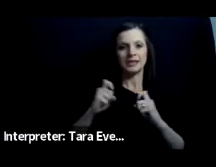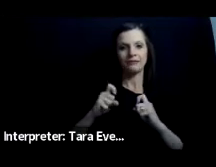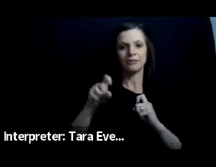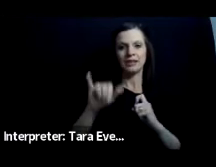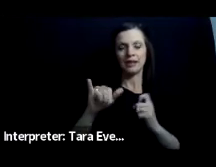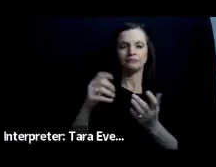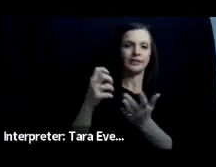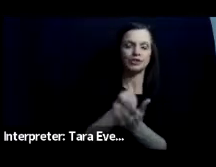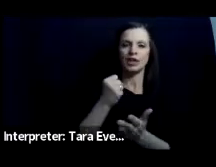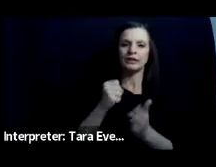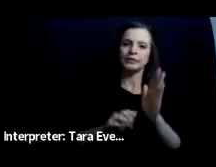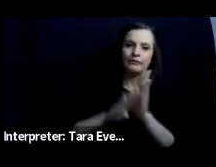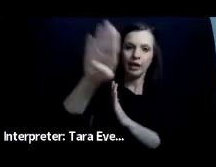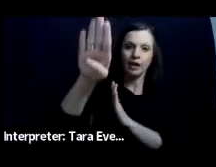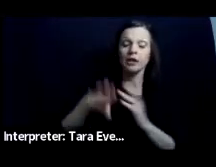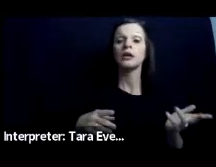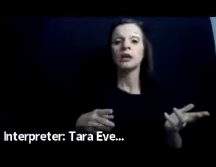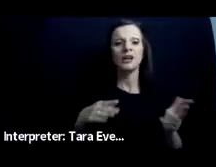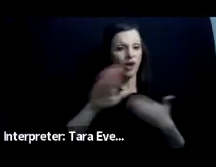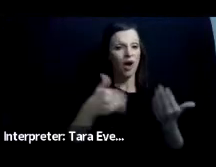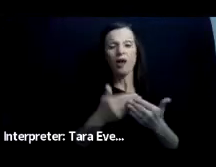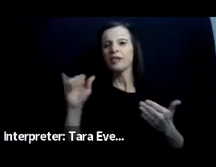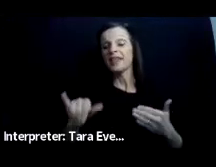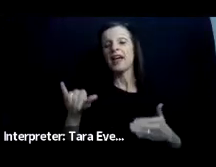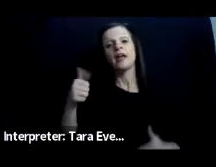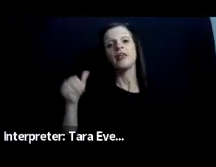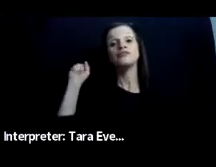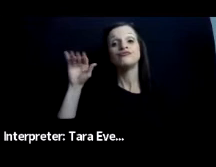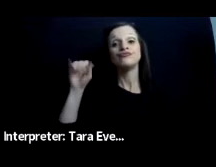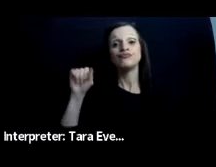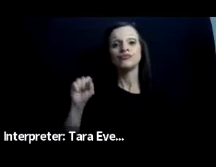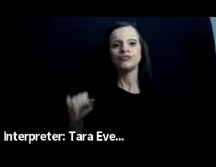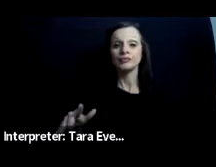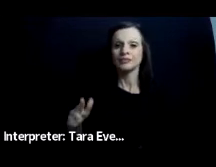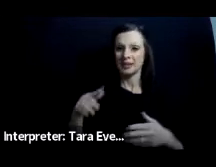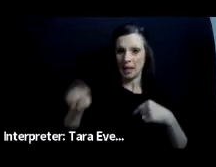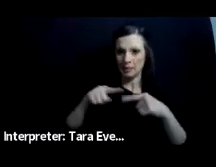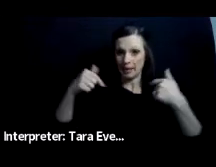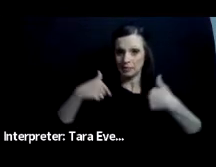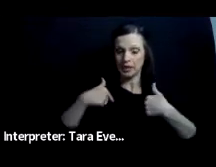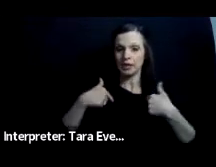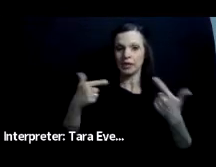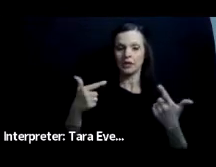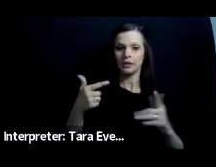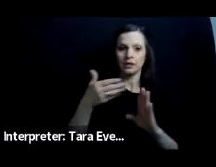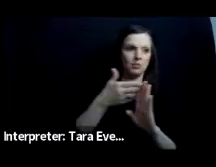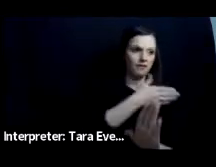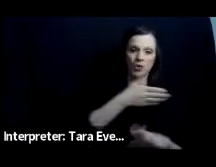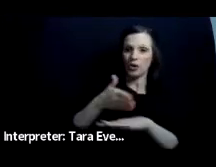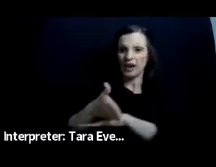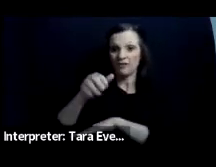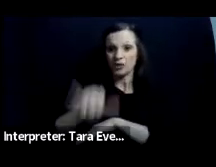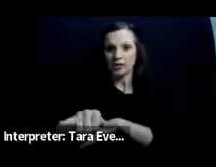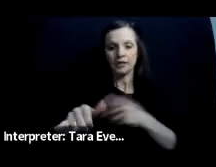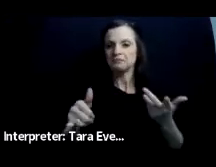read prior to me being a person in long-term recovery, and even after that, would not have been